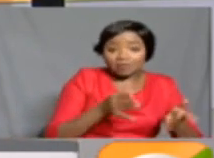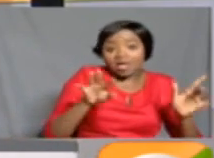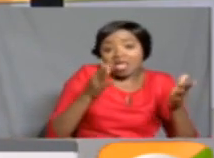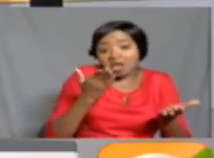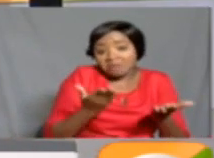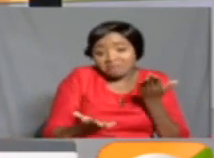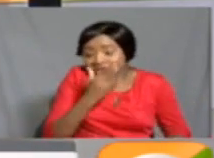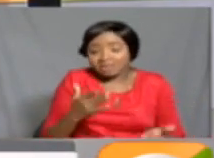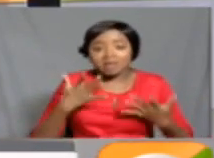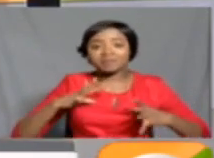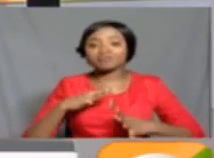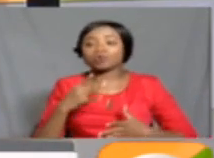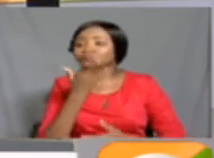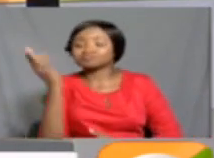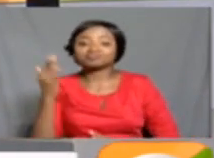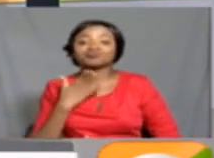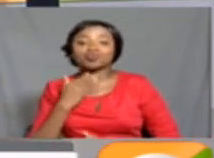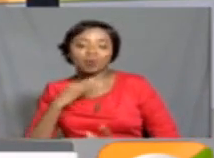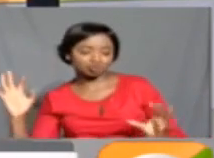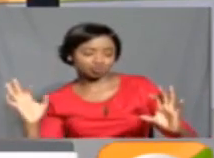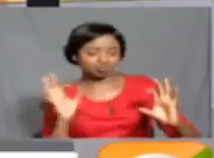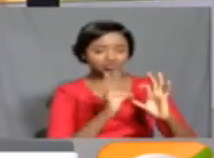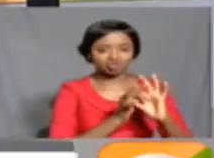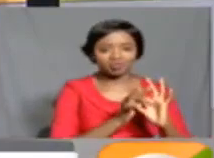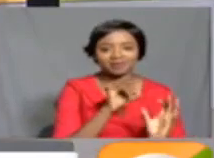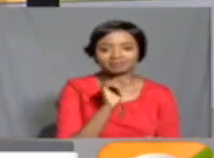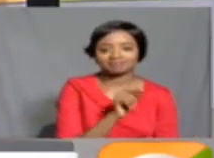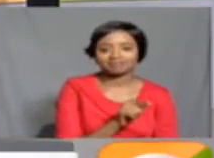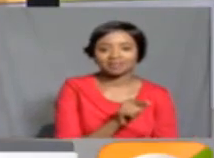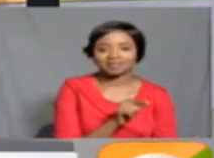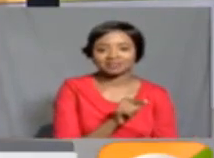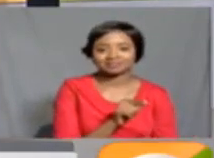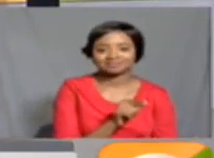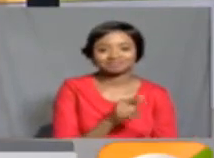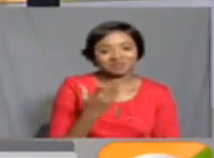who might be interested in getting that done. That's our explainer tonight.